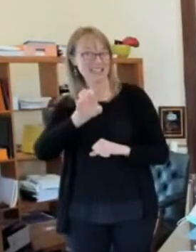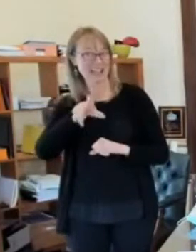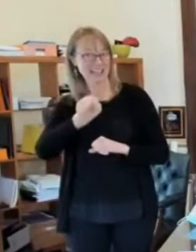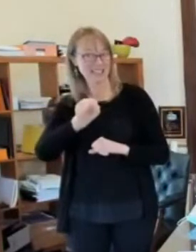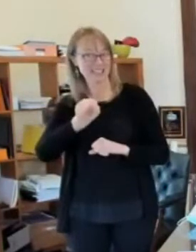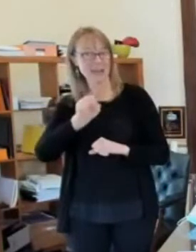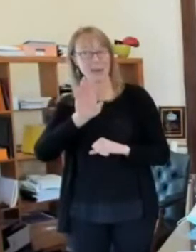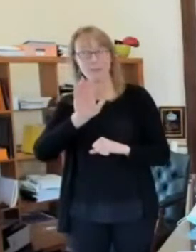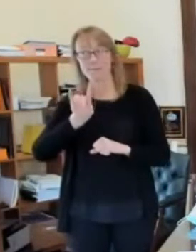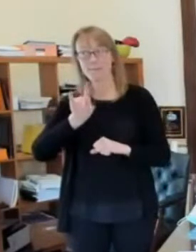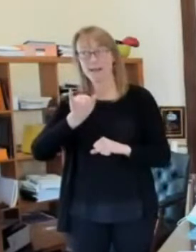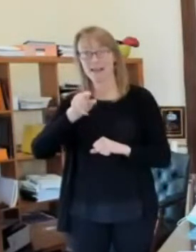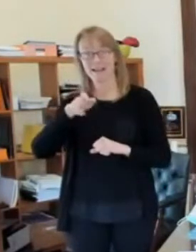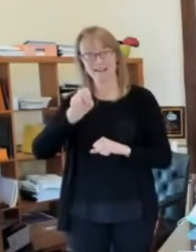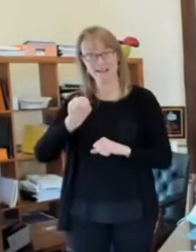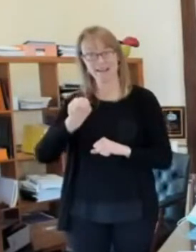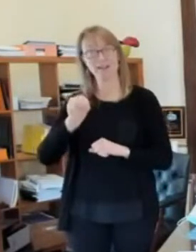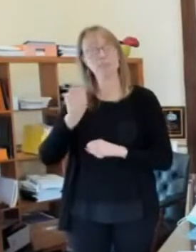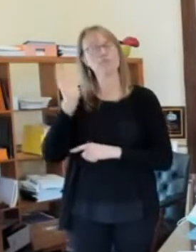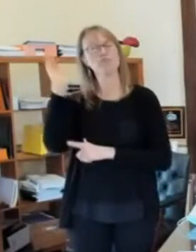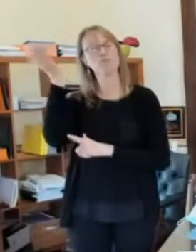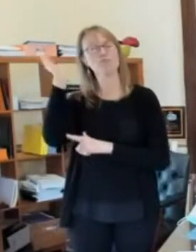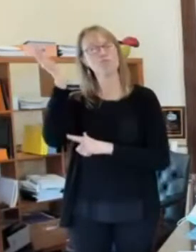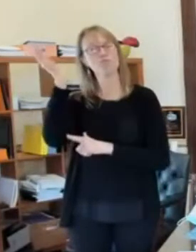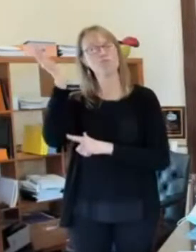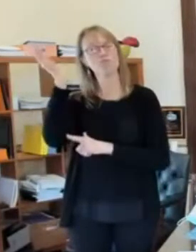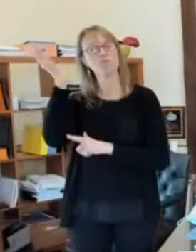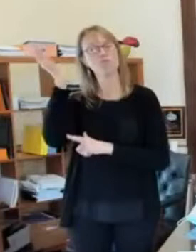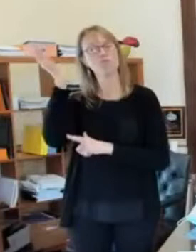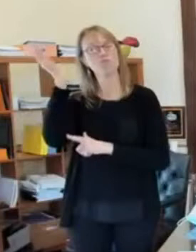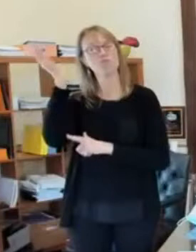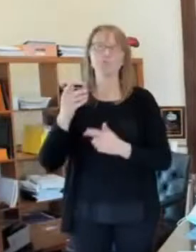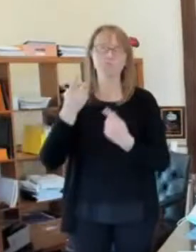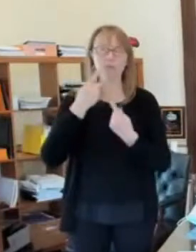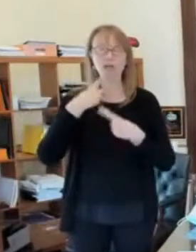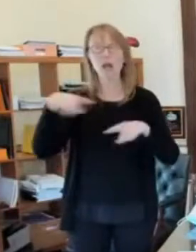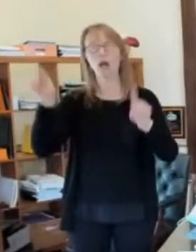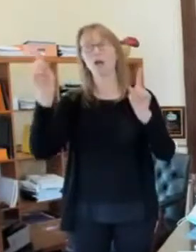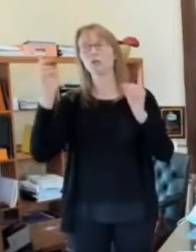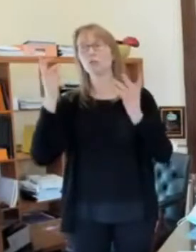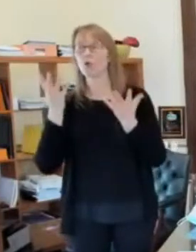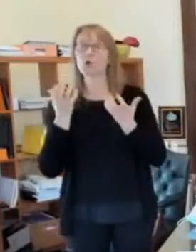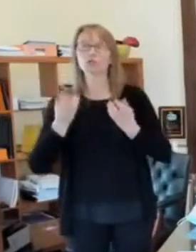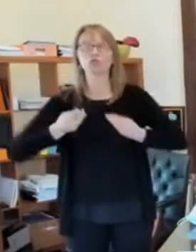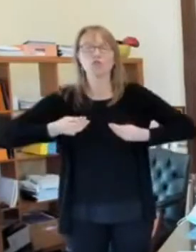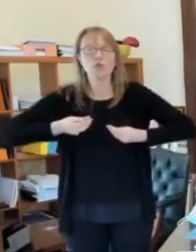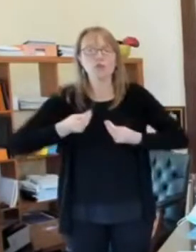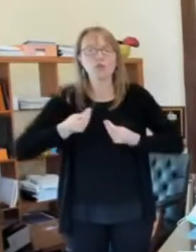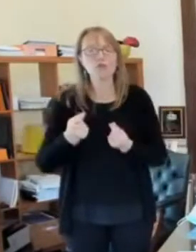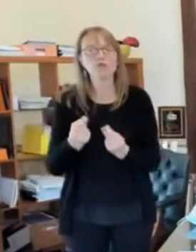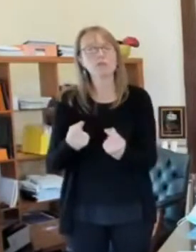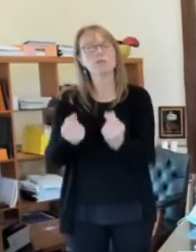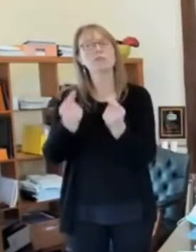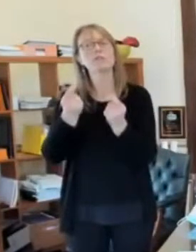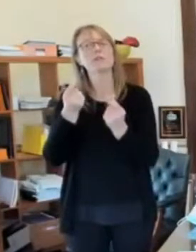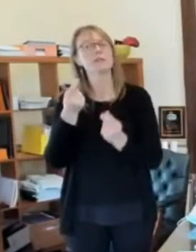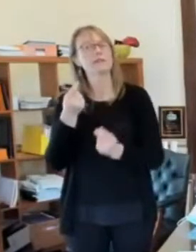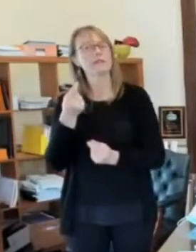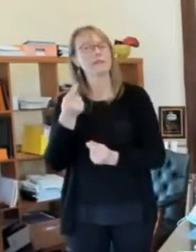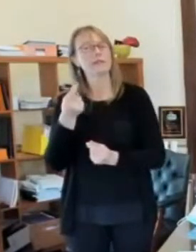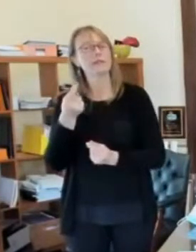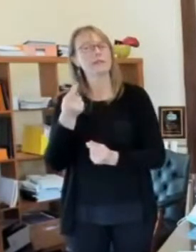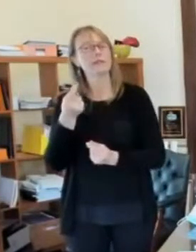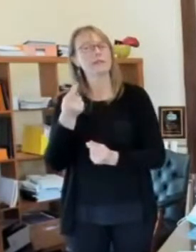as quickly as possible, a goal of vaccinating 100 million people in 100 days.